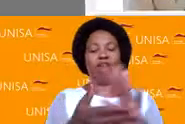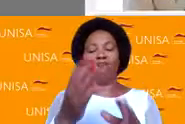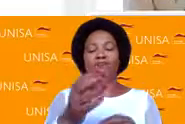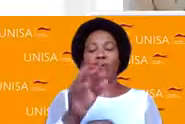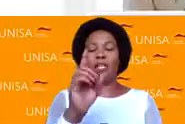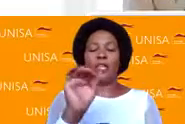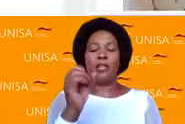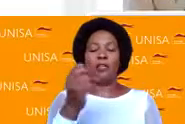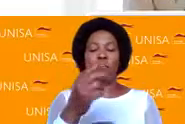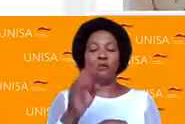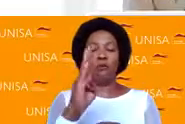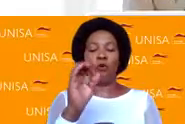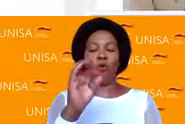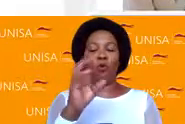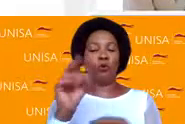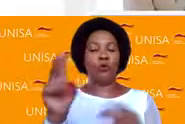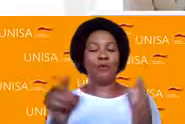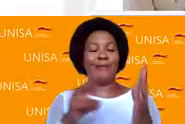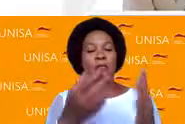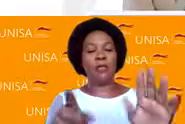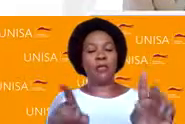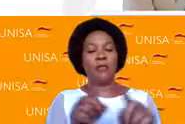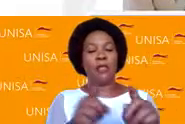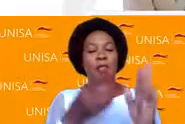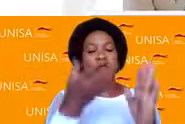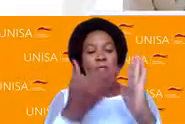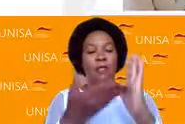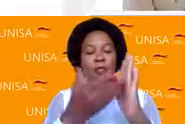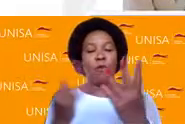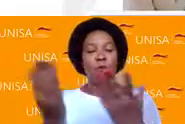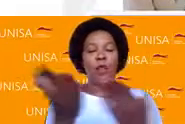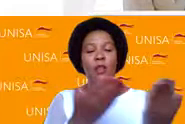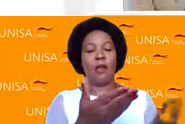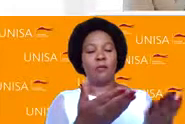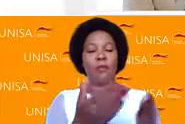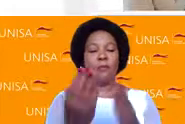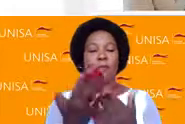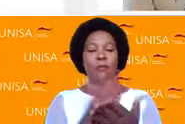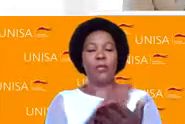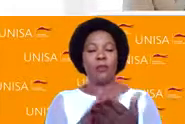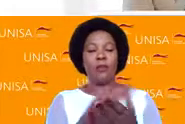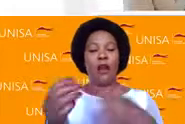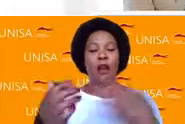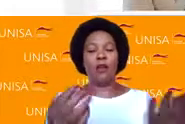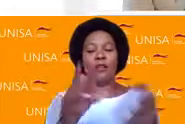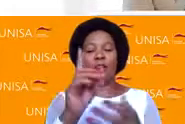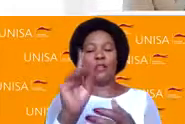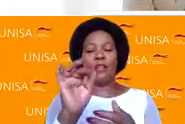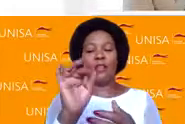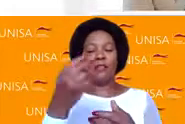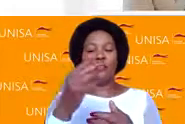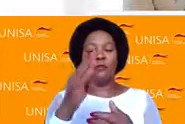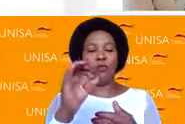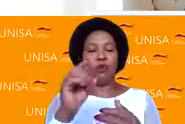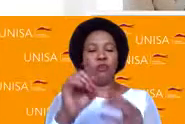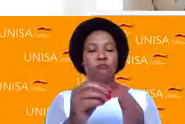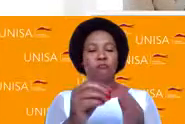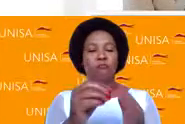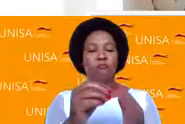your dashboard is just this welcoming page. On the left will be your dashboard, calendar, preference, and contact